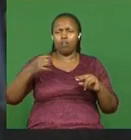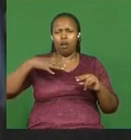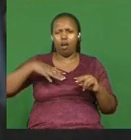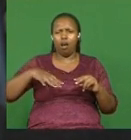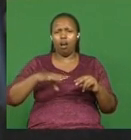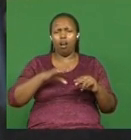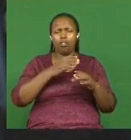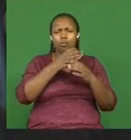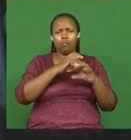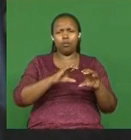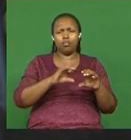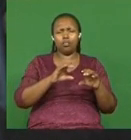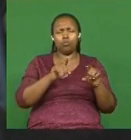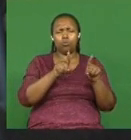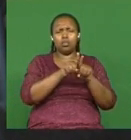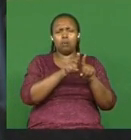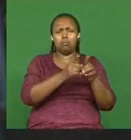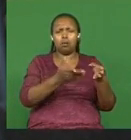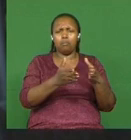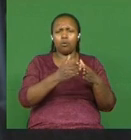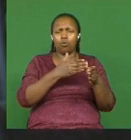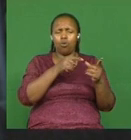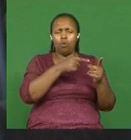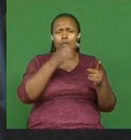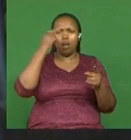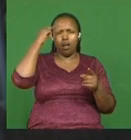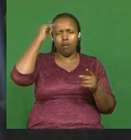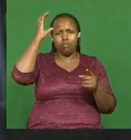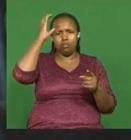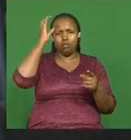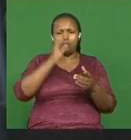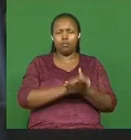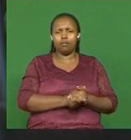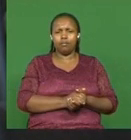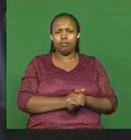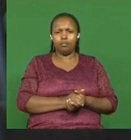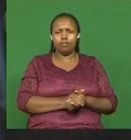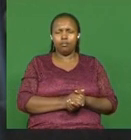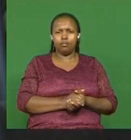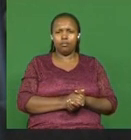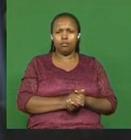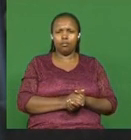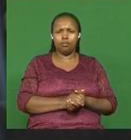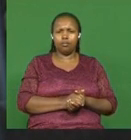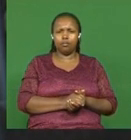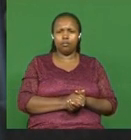somebody lone knowledge le too much in short ngisho ukuthi